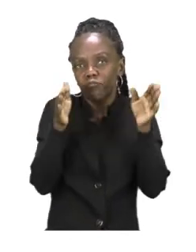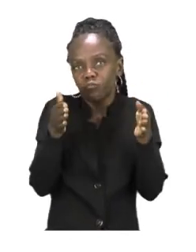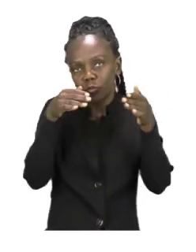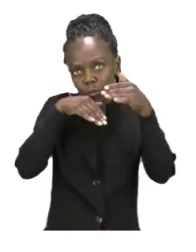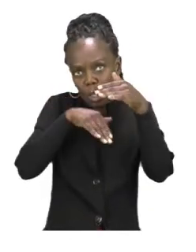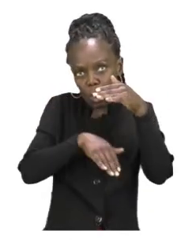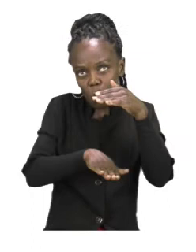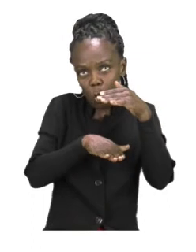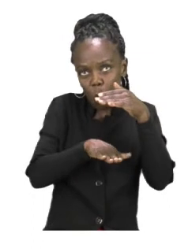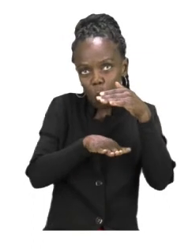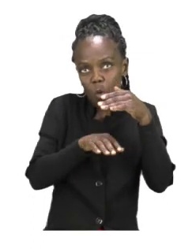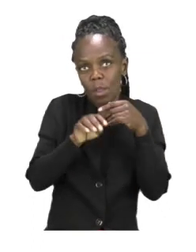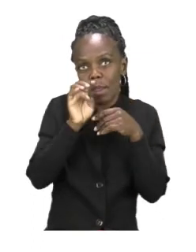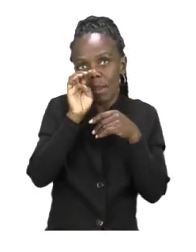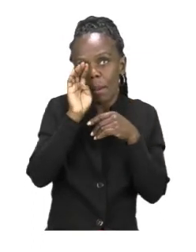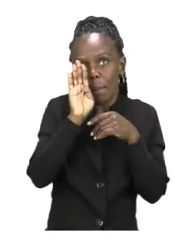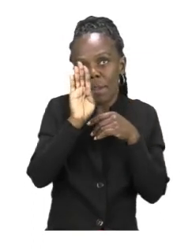below the table.